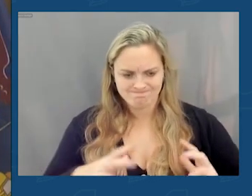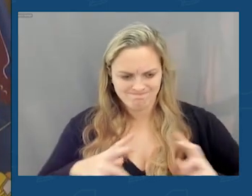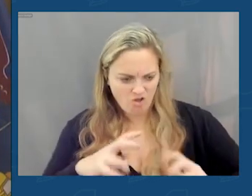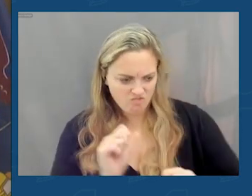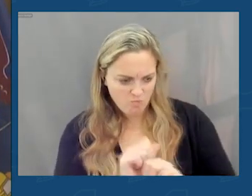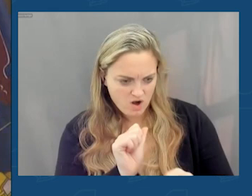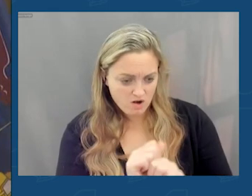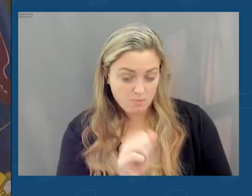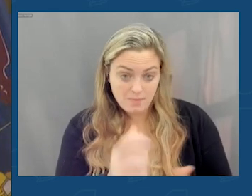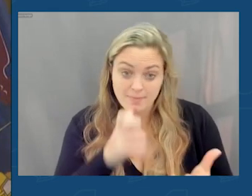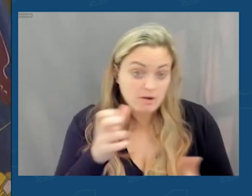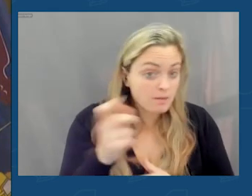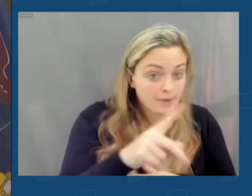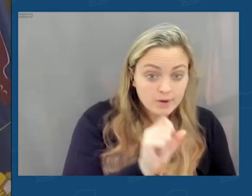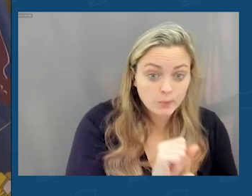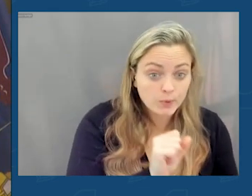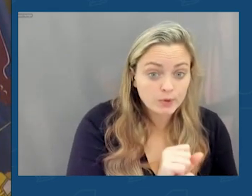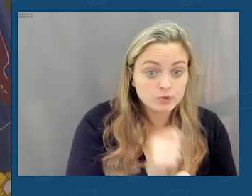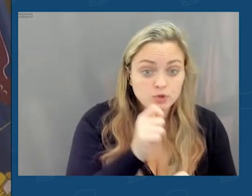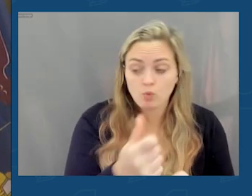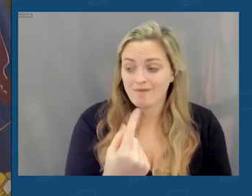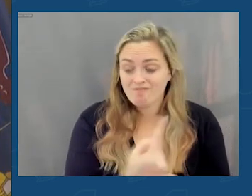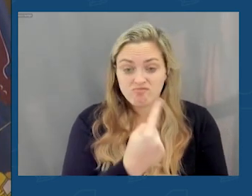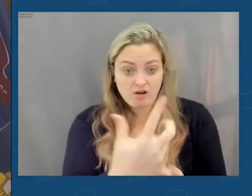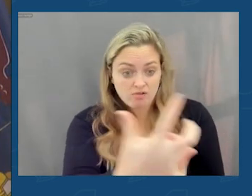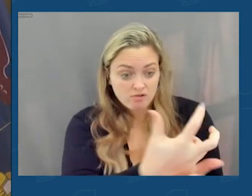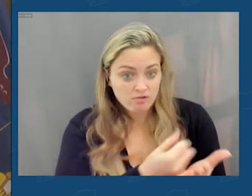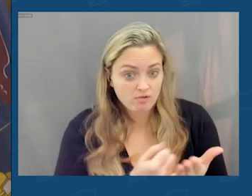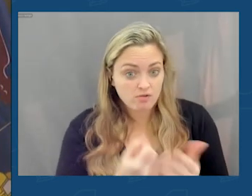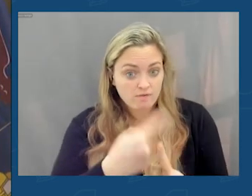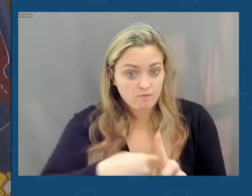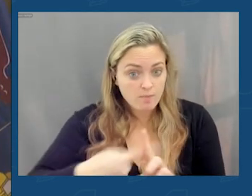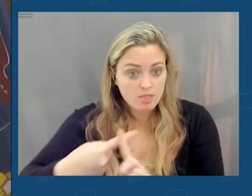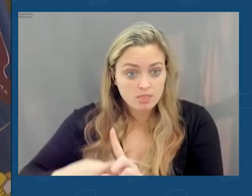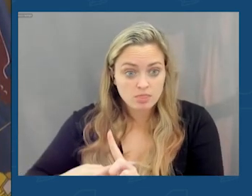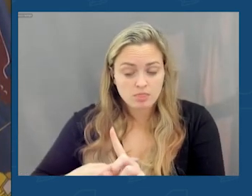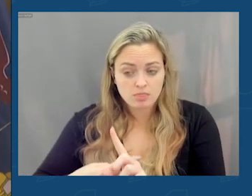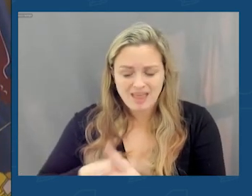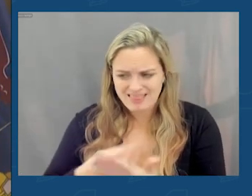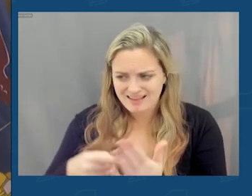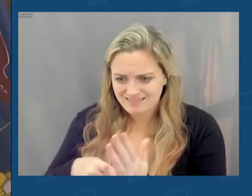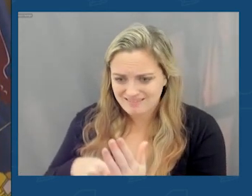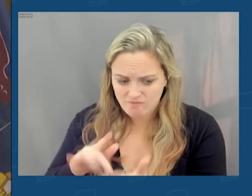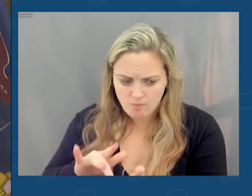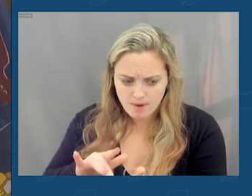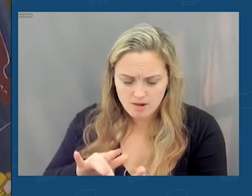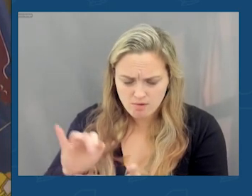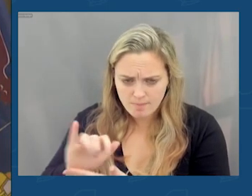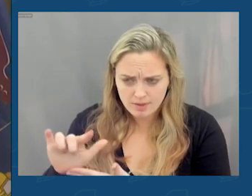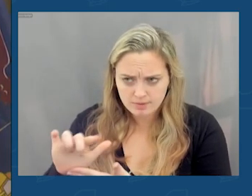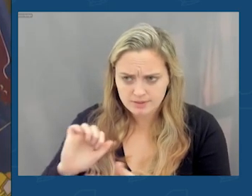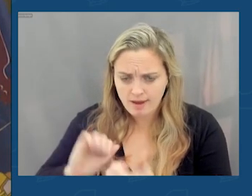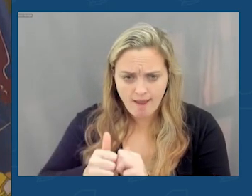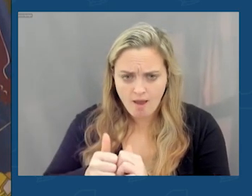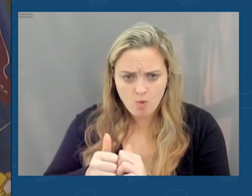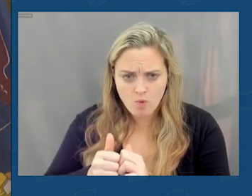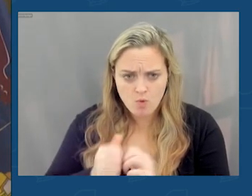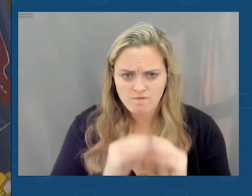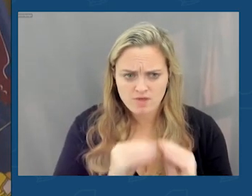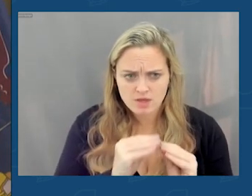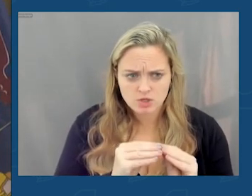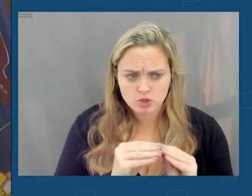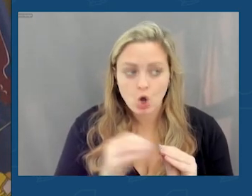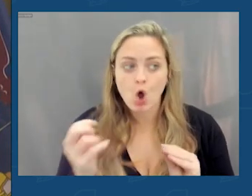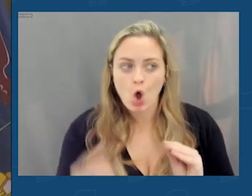back, so you don't have the source of income, you run into debt, and then how do you get out from under it? Oh, by the way, they're also going to